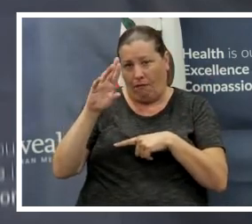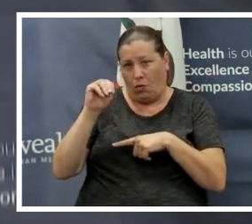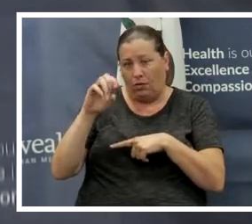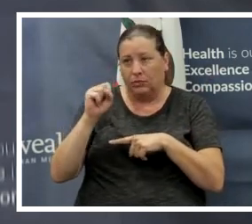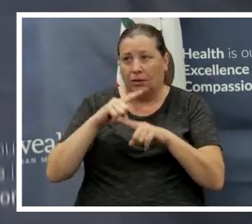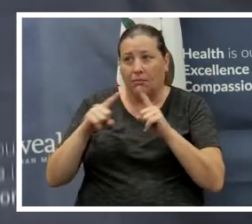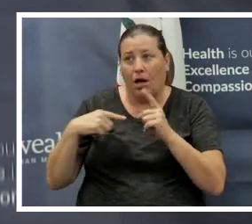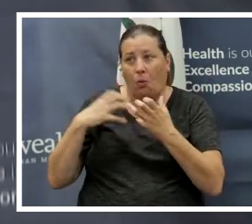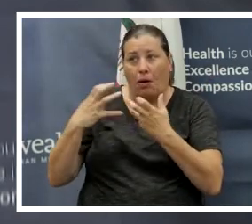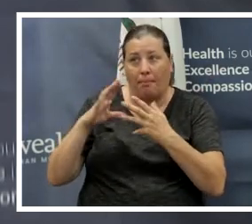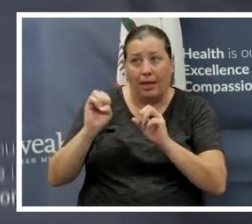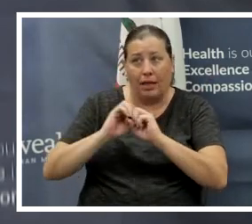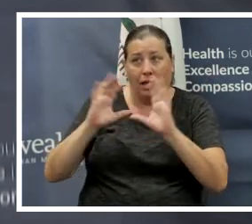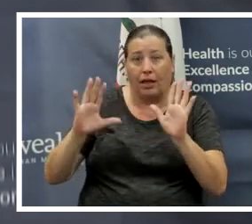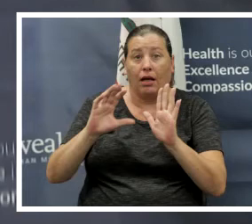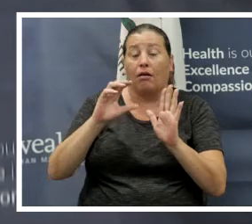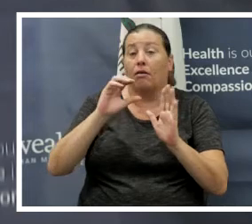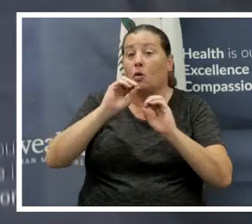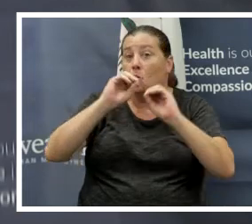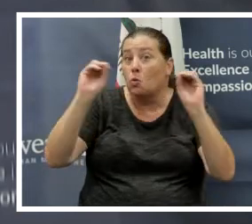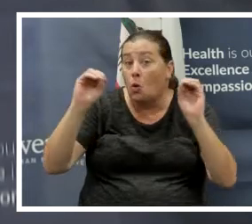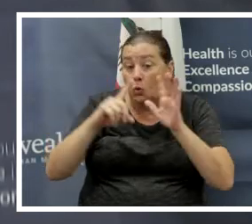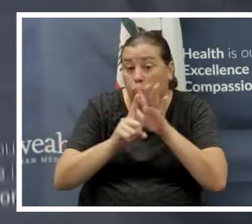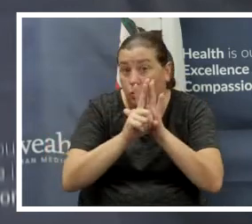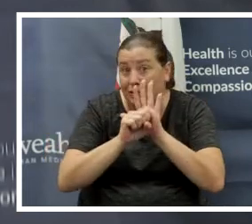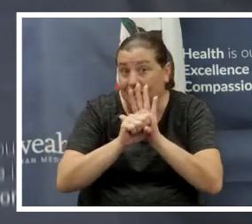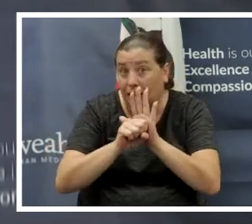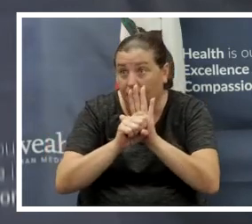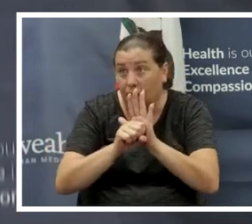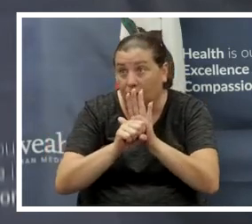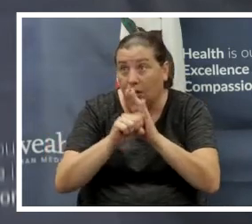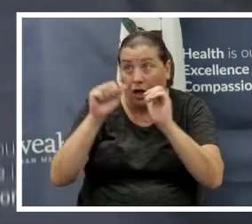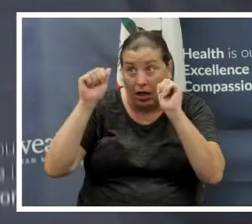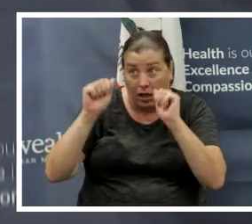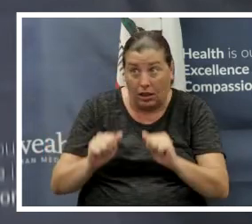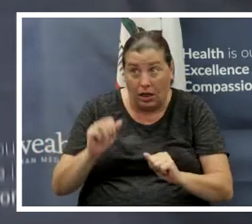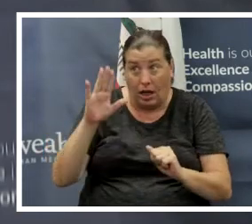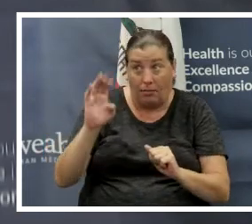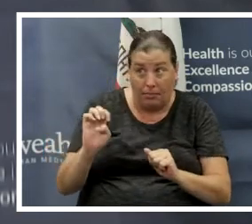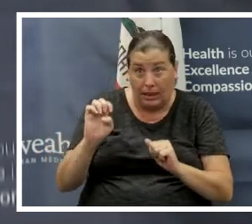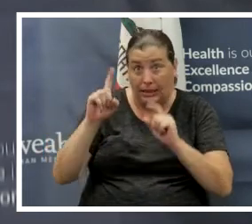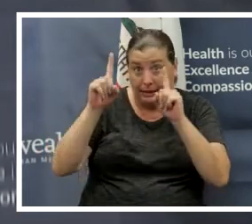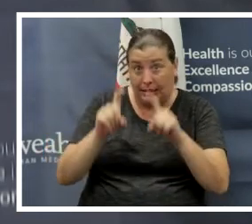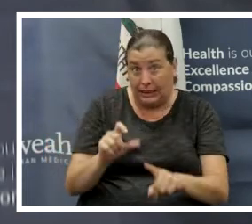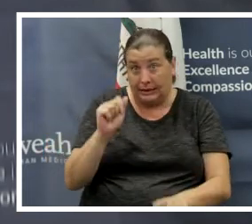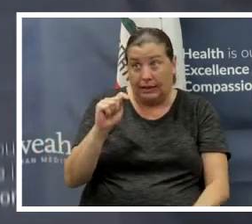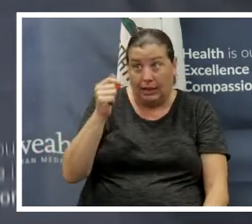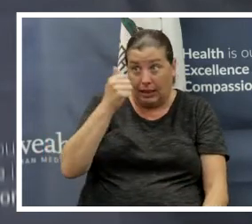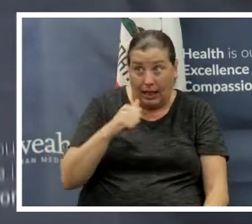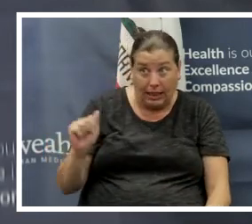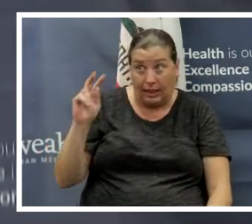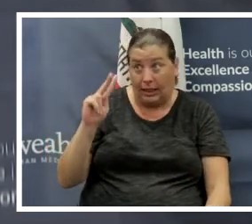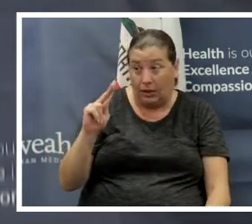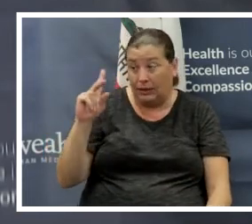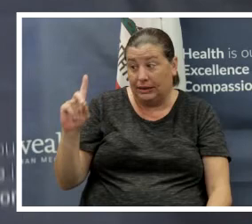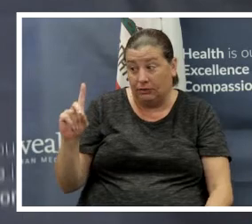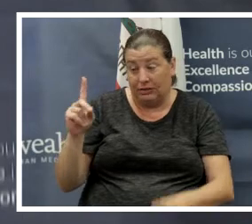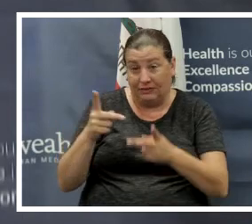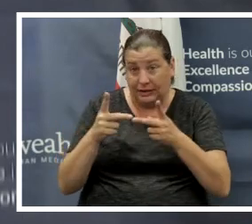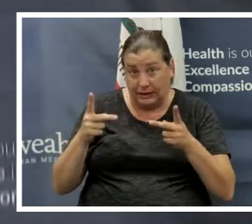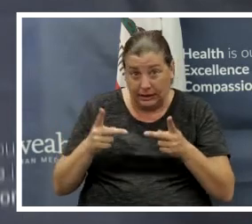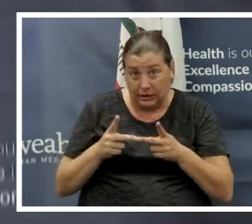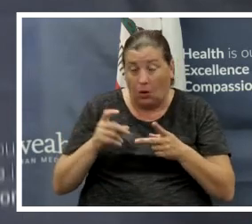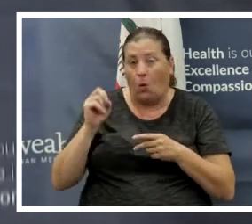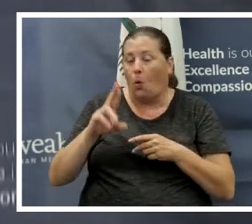clear. Asymptomatic people the question is, can they be tested at any Kaweah Delta facility? Which facilities